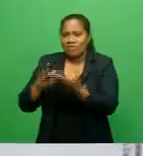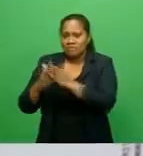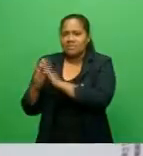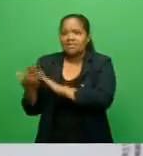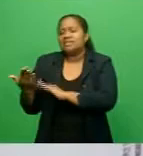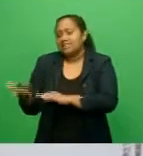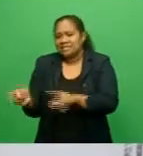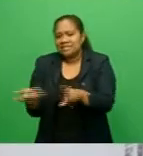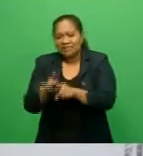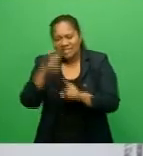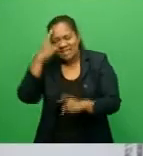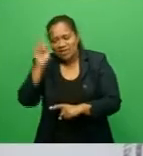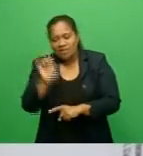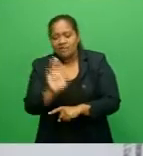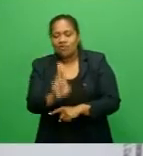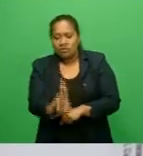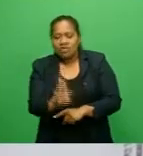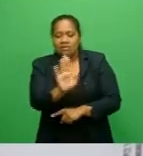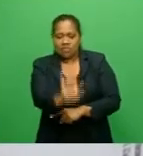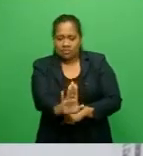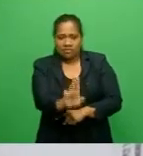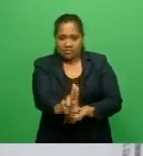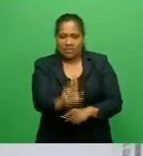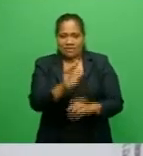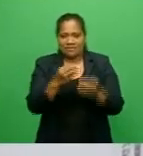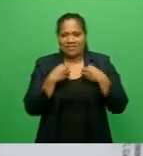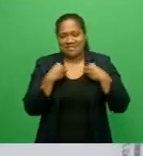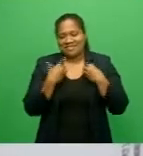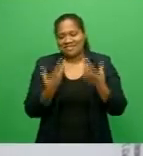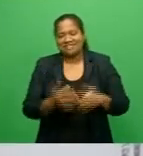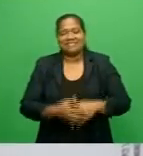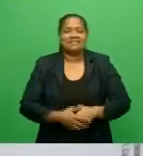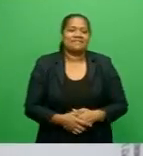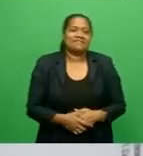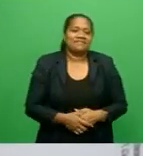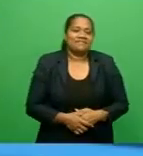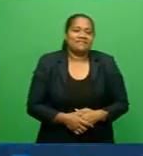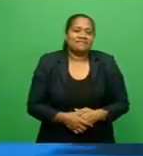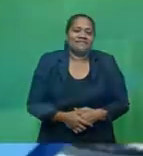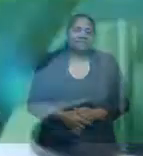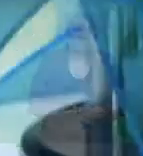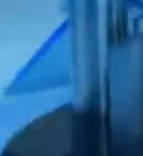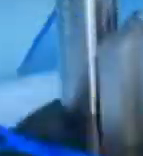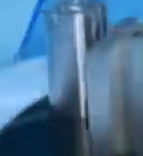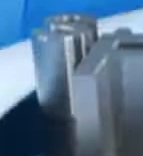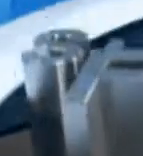calling for her and her business. Apiniso Wangarandova, FBC News.